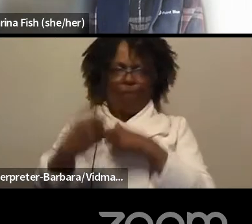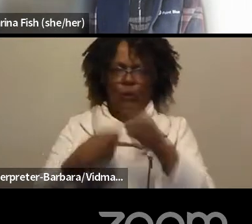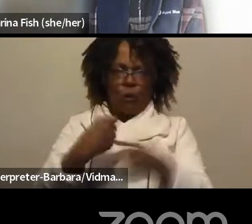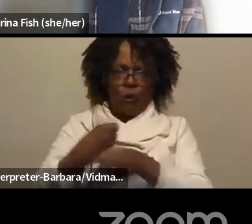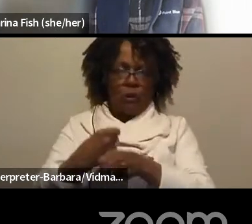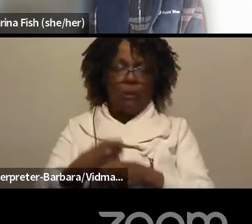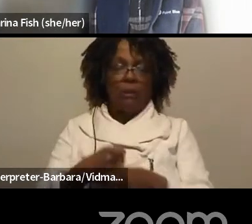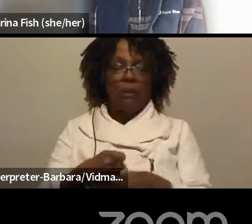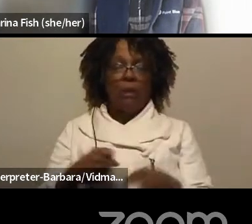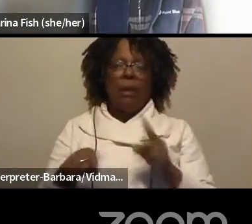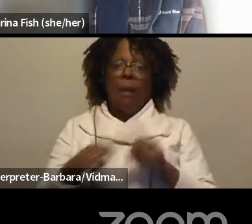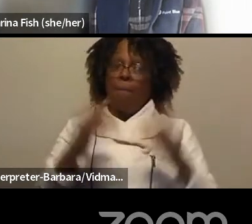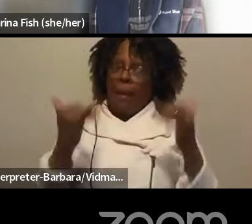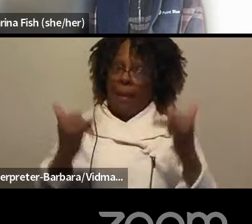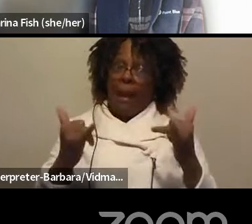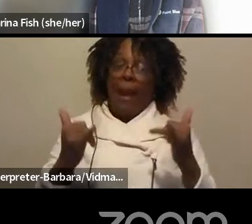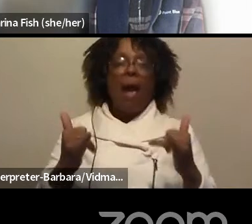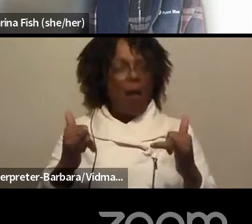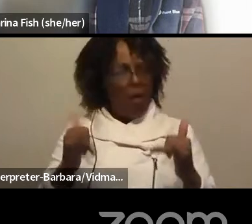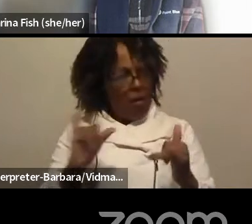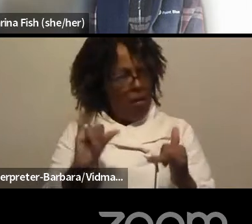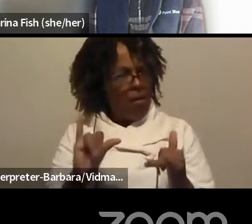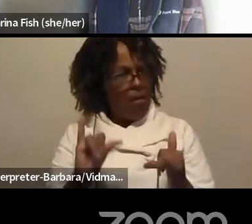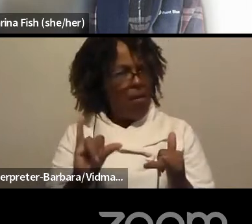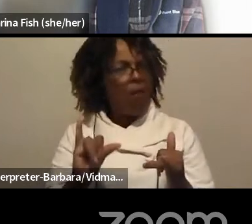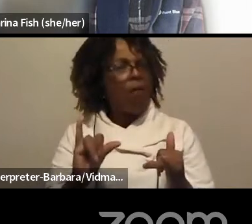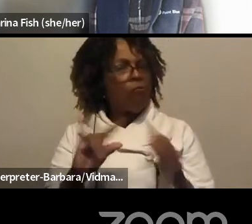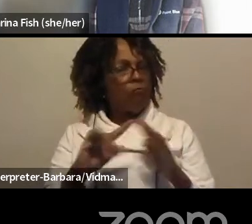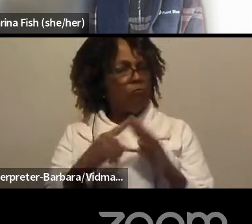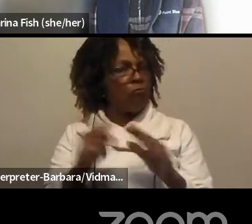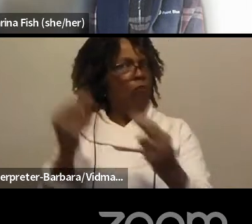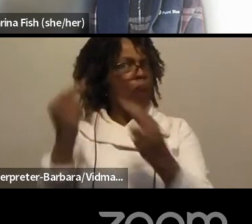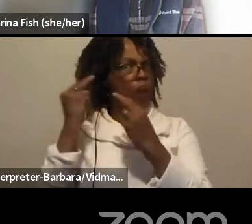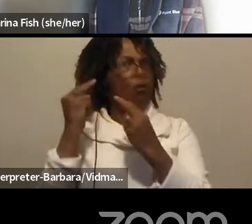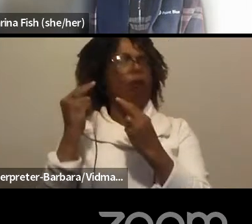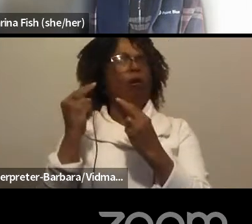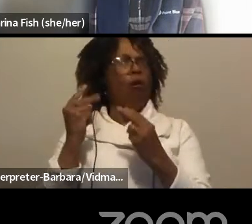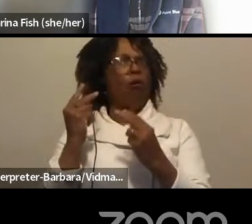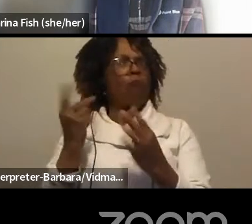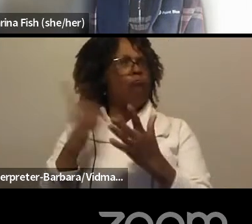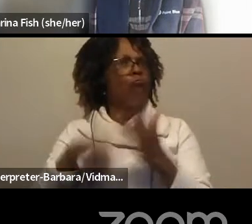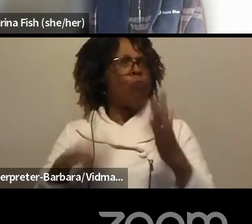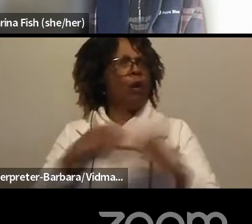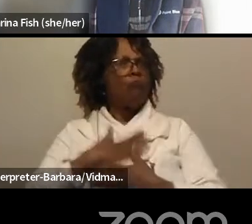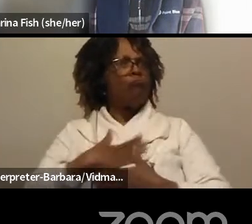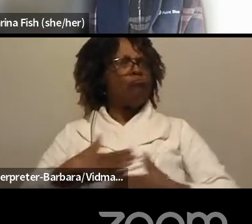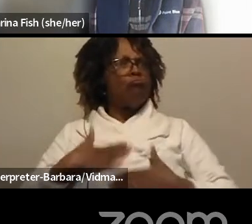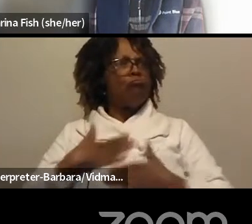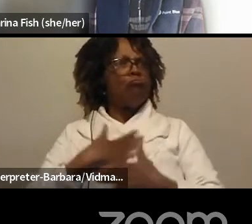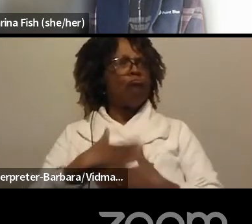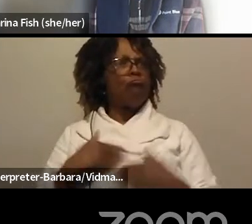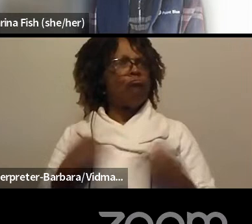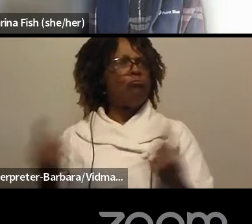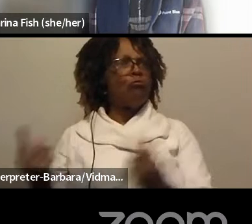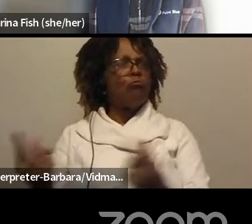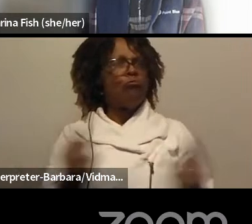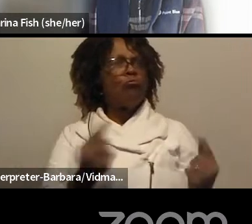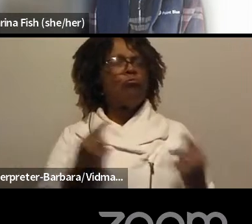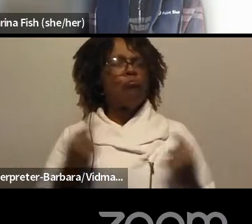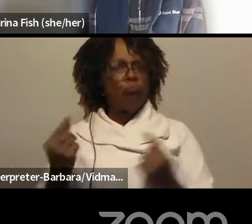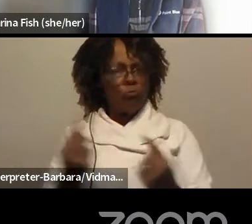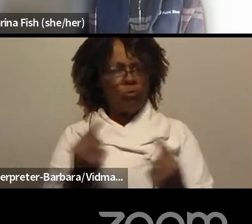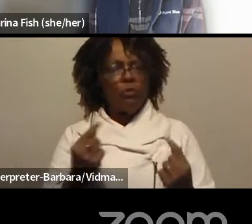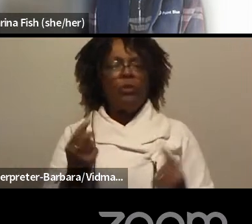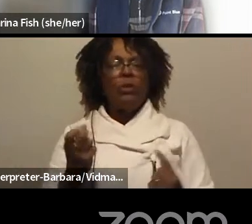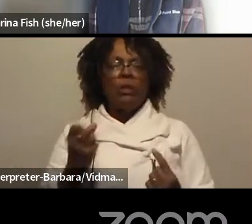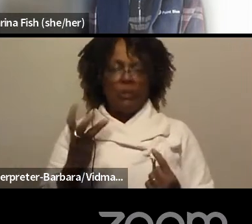used to do. So like the top two things that I enjoy doing was community service and playing in the band. And so with